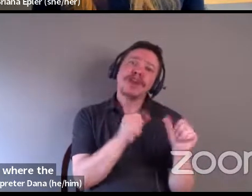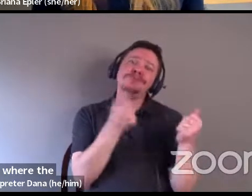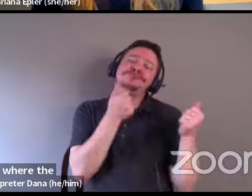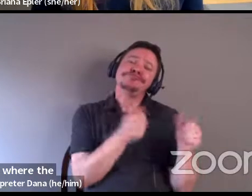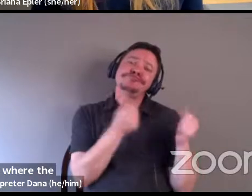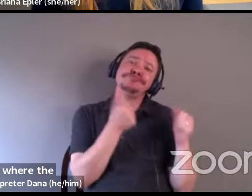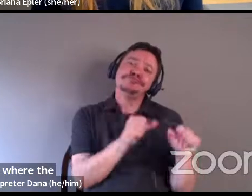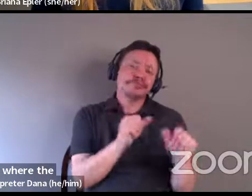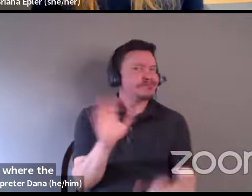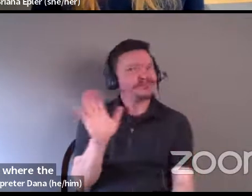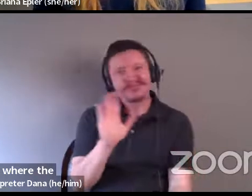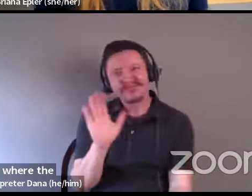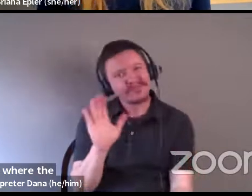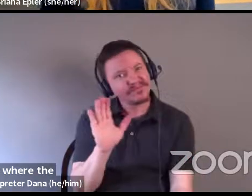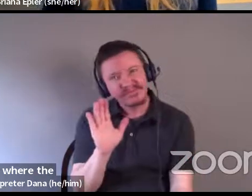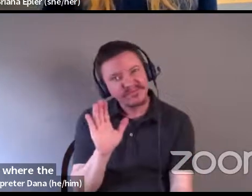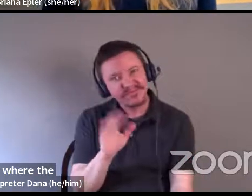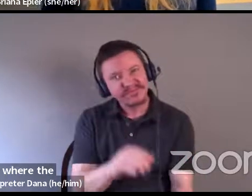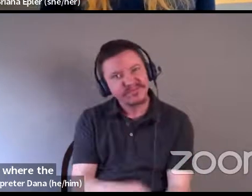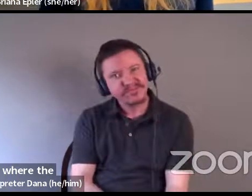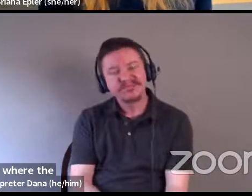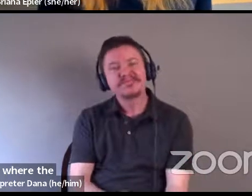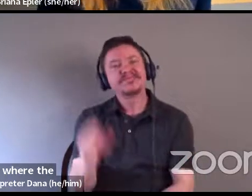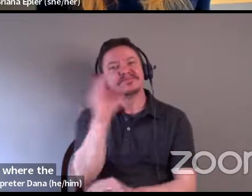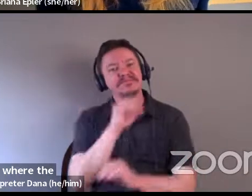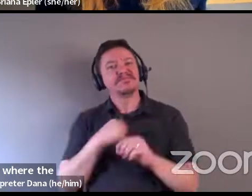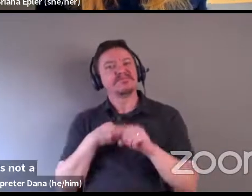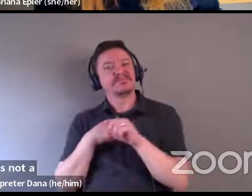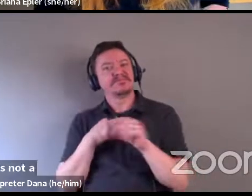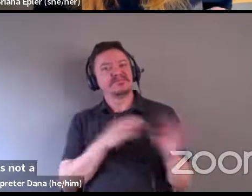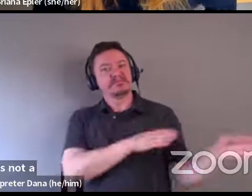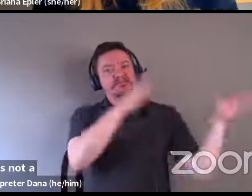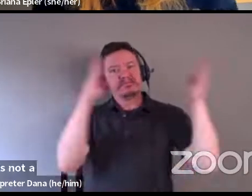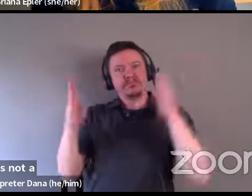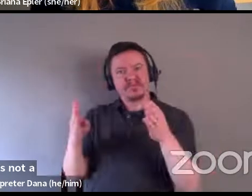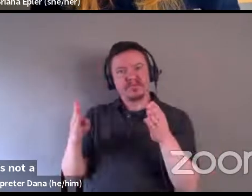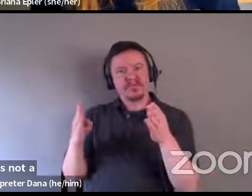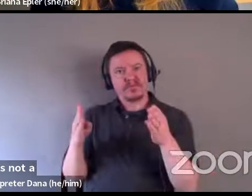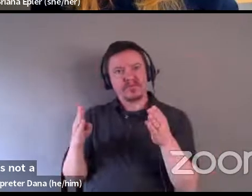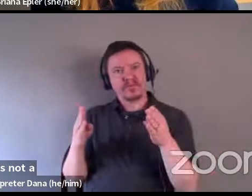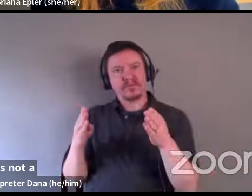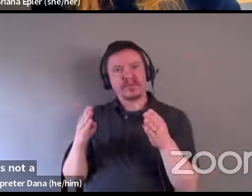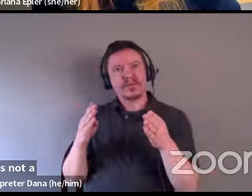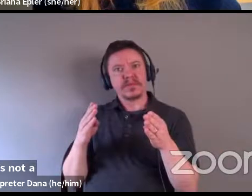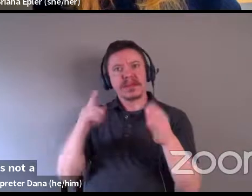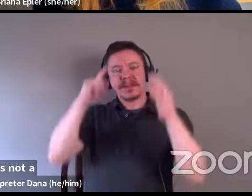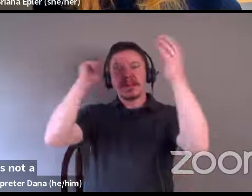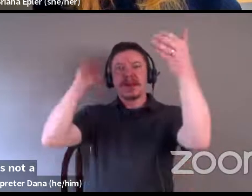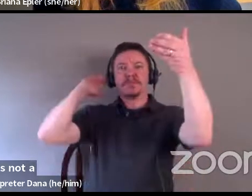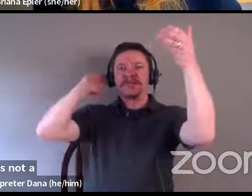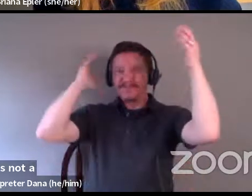endeavor or practice. It is a profoundly